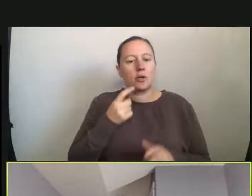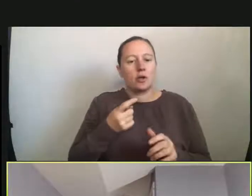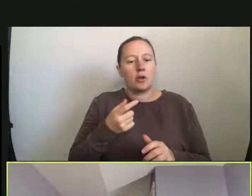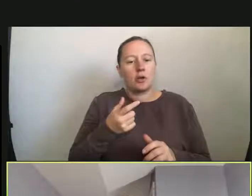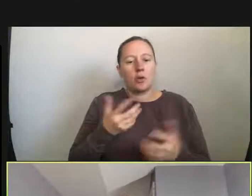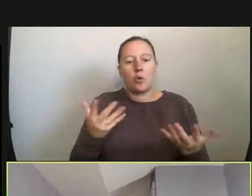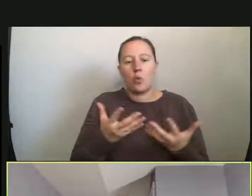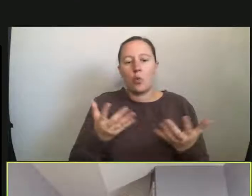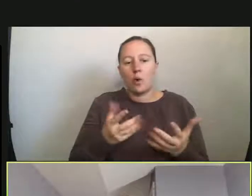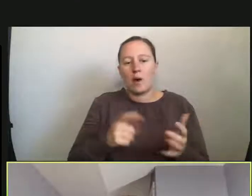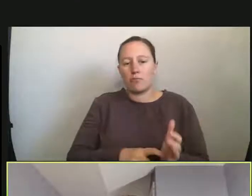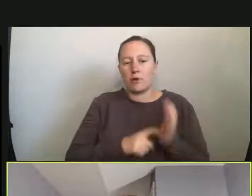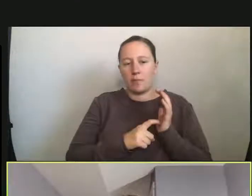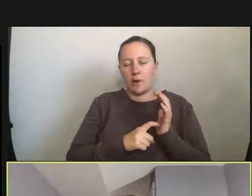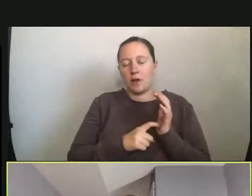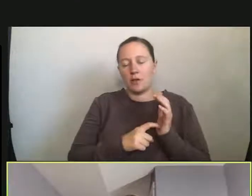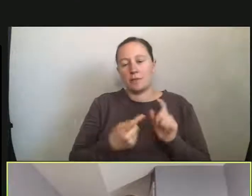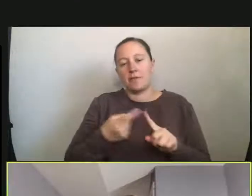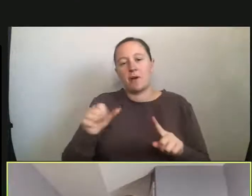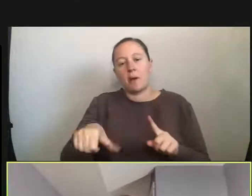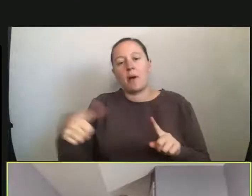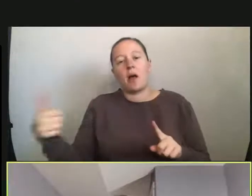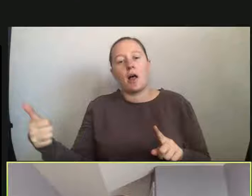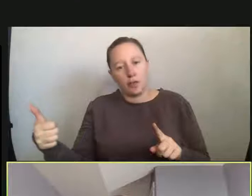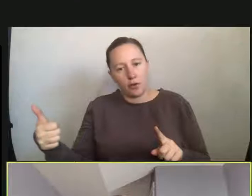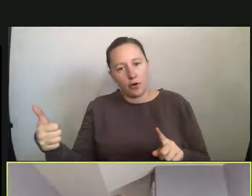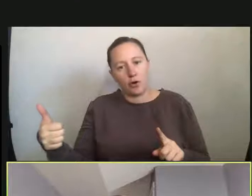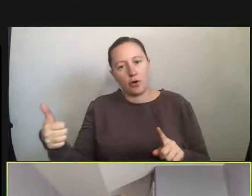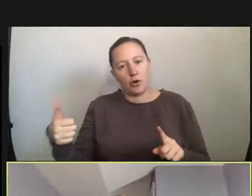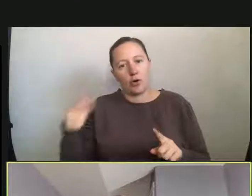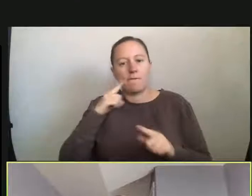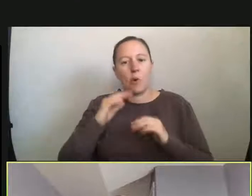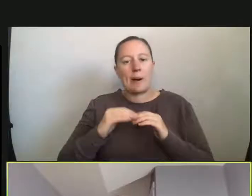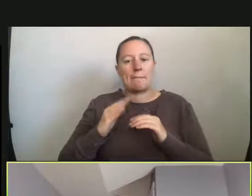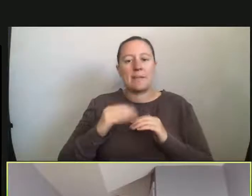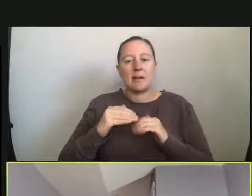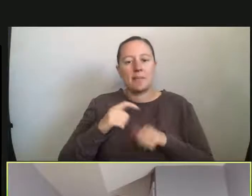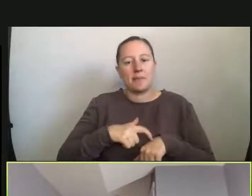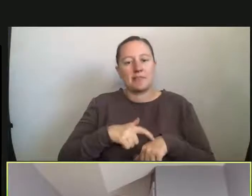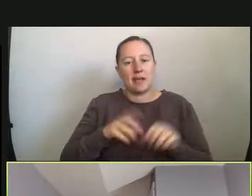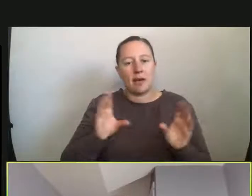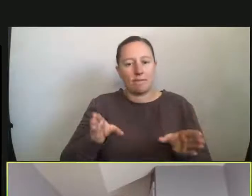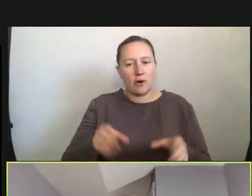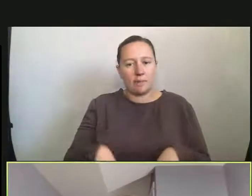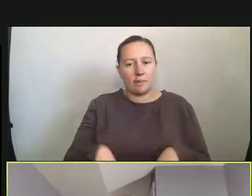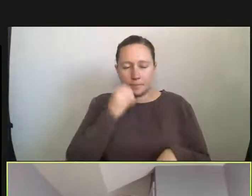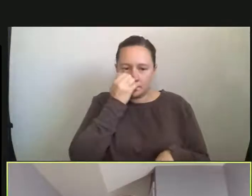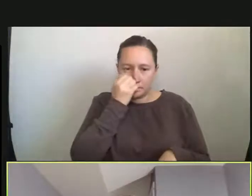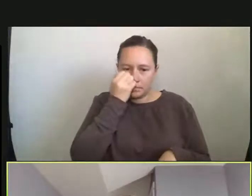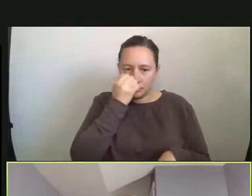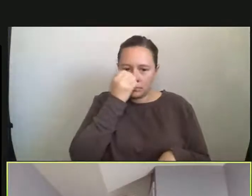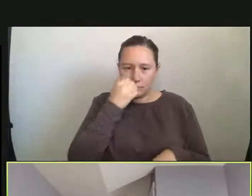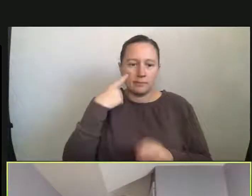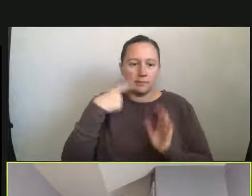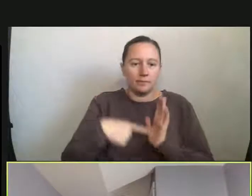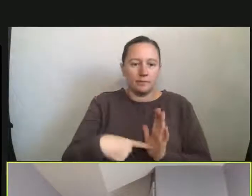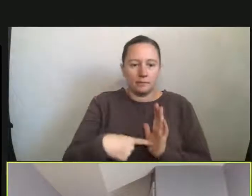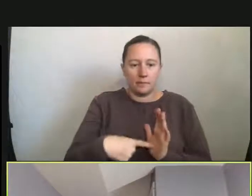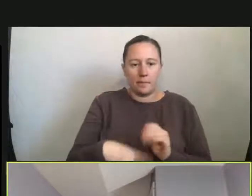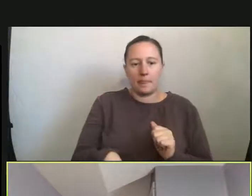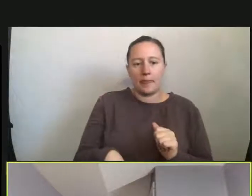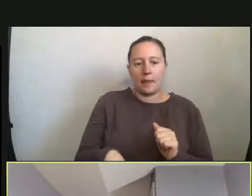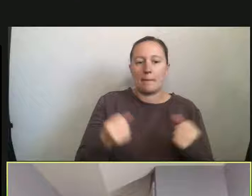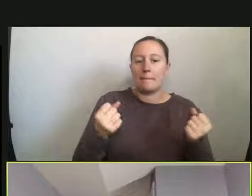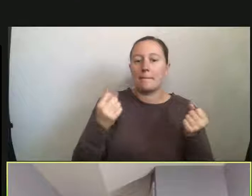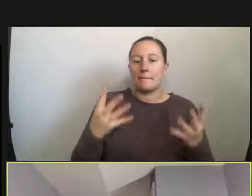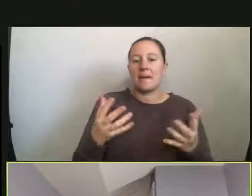requirements that they may be subject to from other sources as a minimum time frame for making data available. So for example,